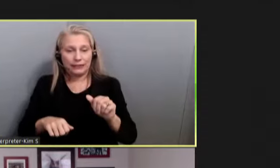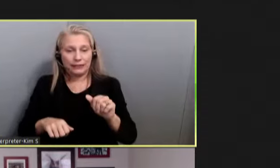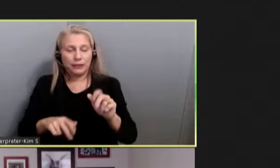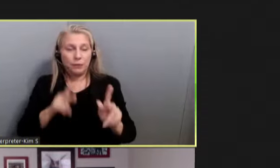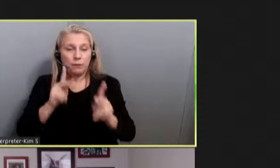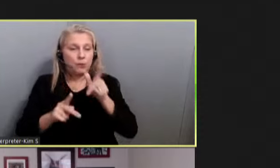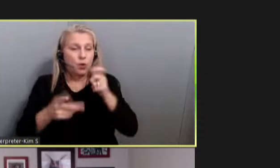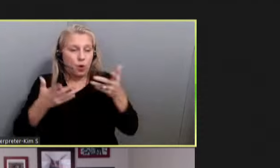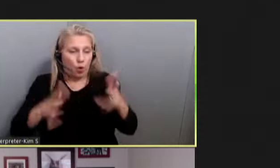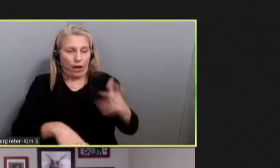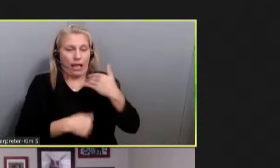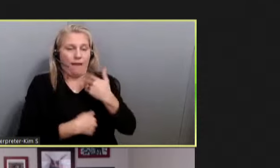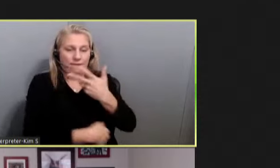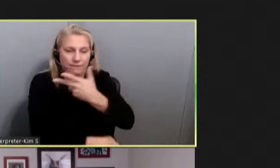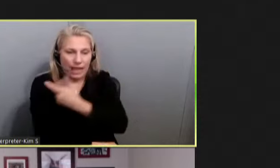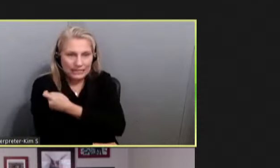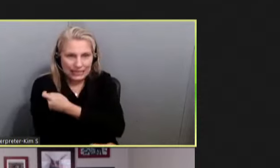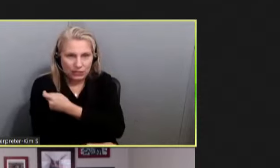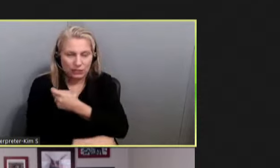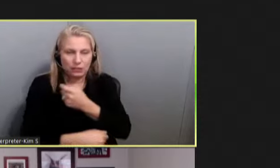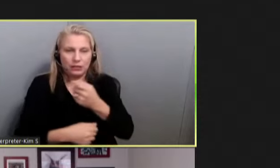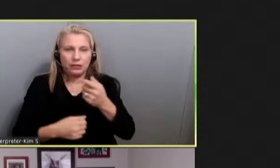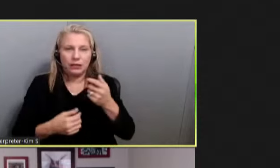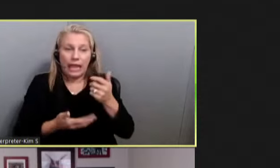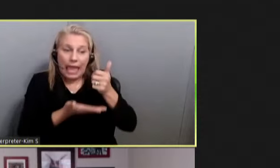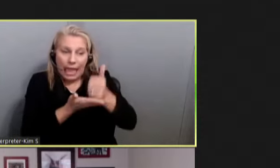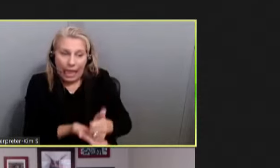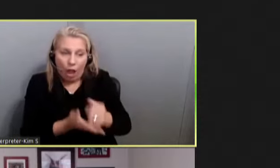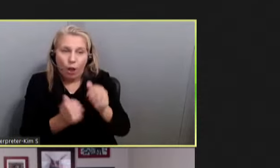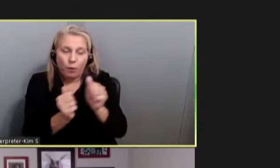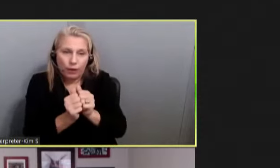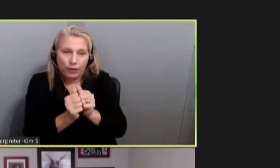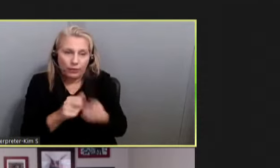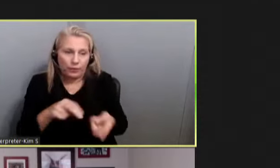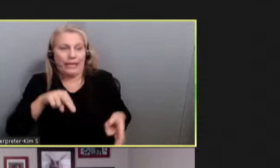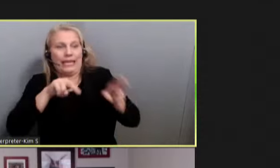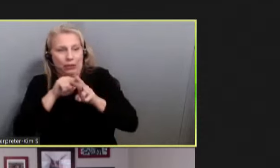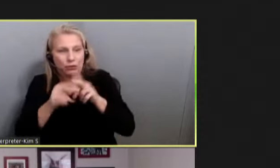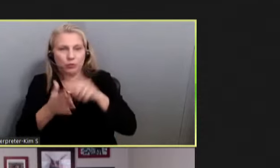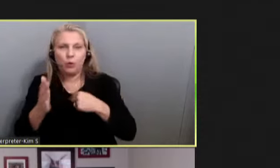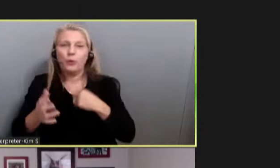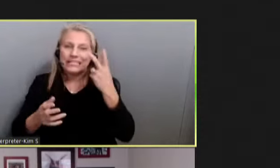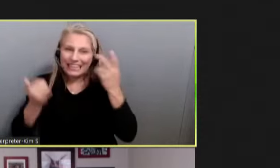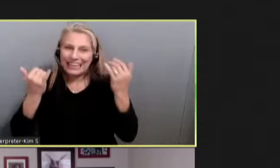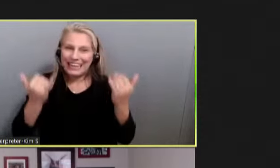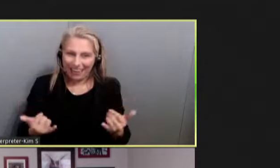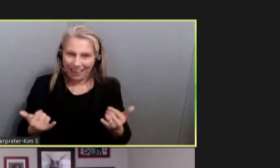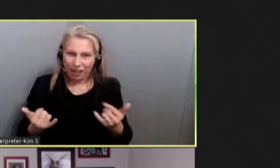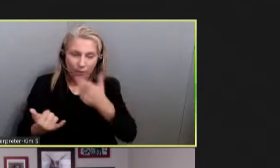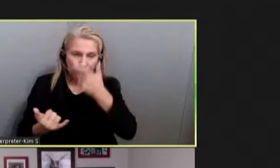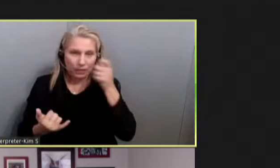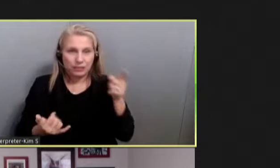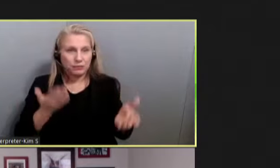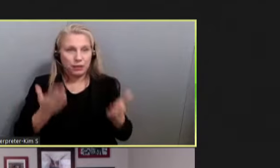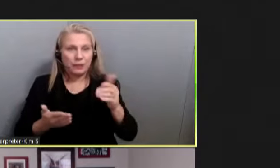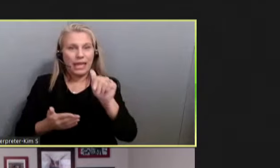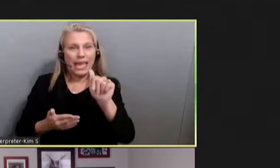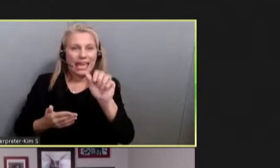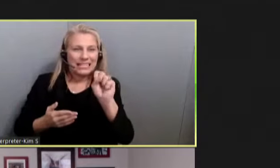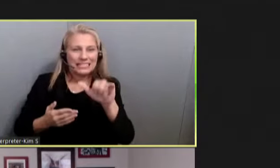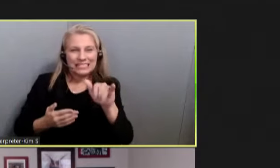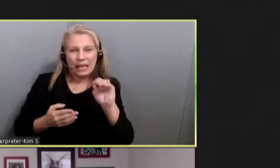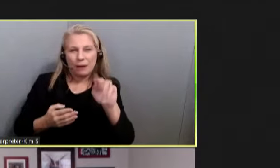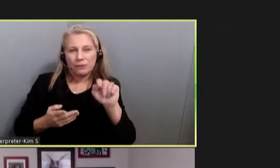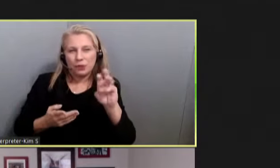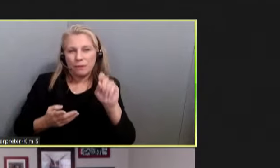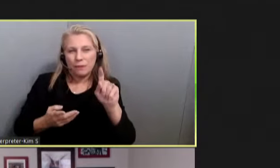vaccinated be helping with the surge of what we're seeing now, because they may be asymptomatic, spreading